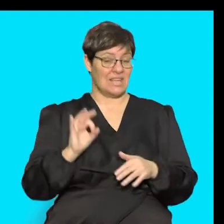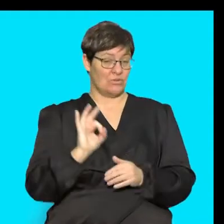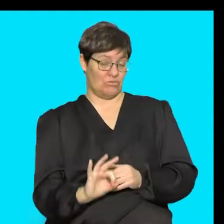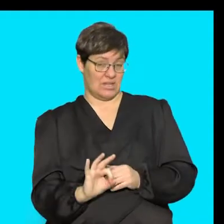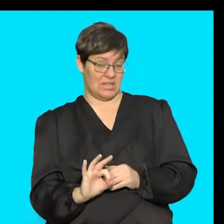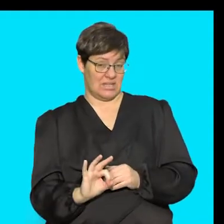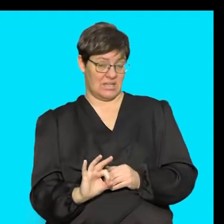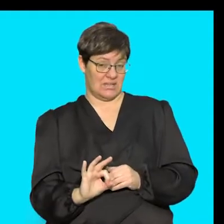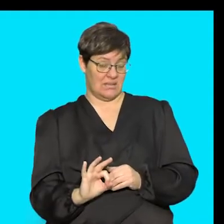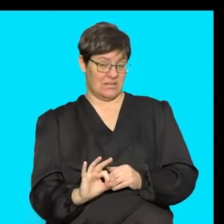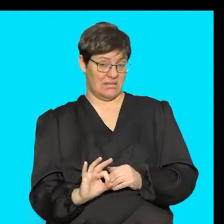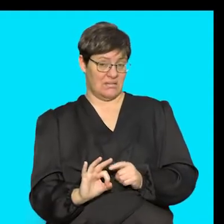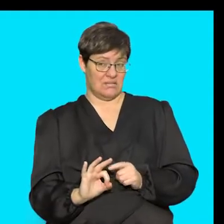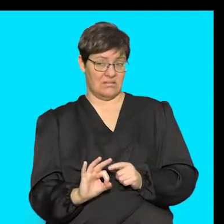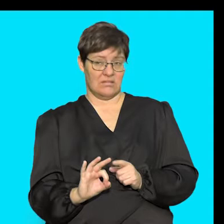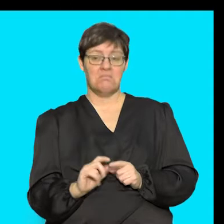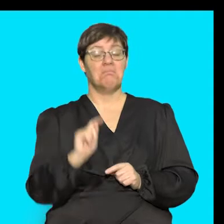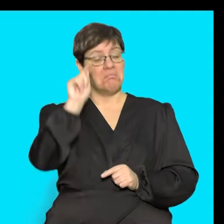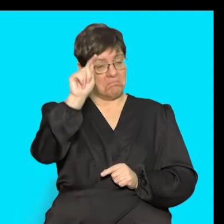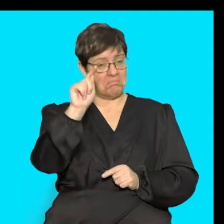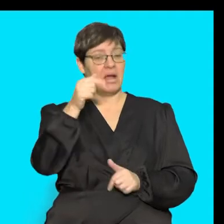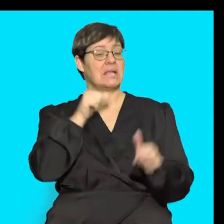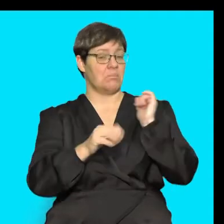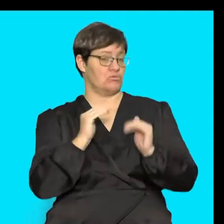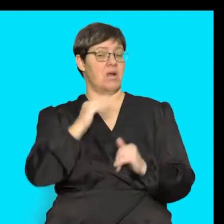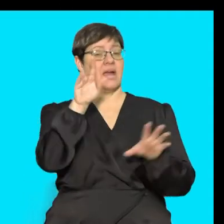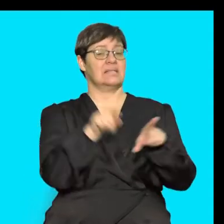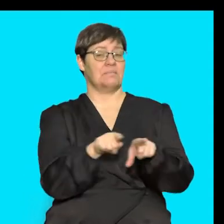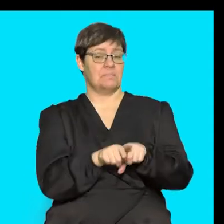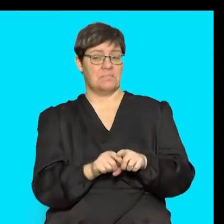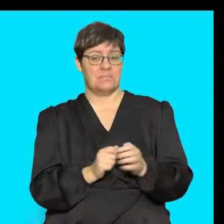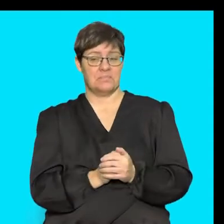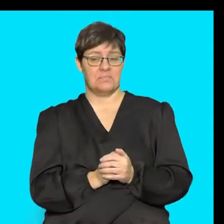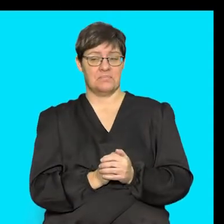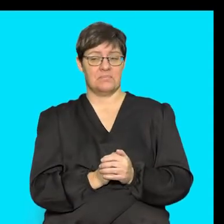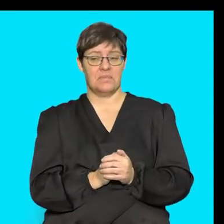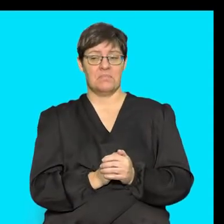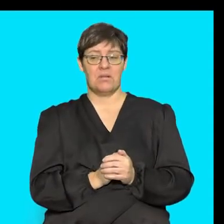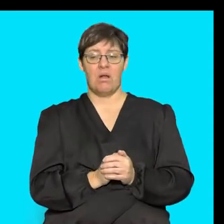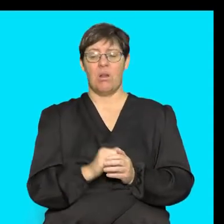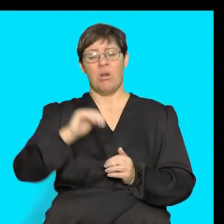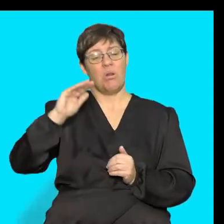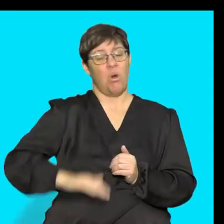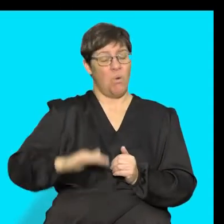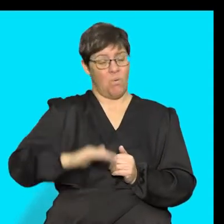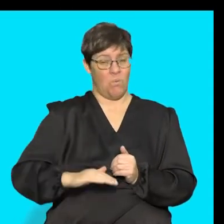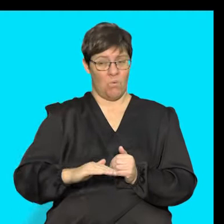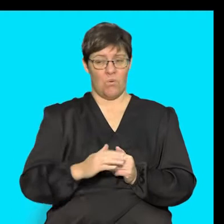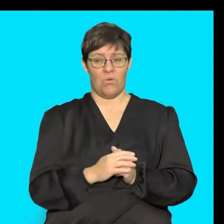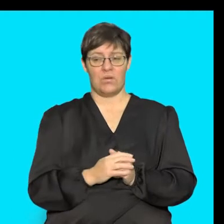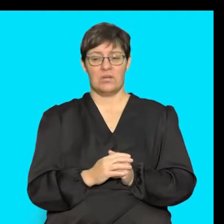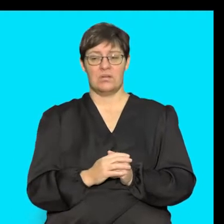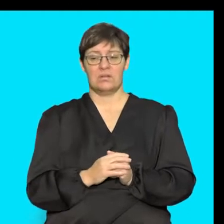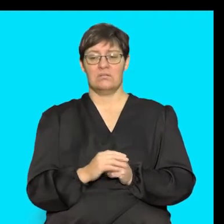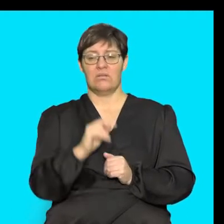a high, based on high chemistry, a high accounting mark. And also we can see that the lowest, not really the